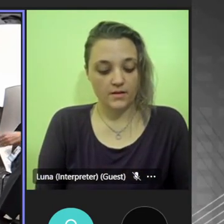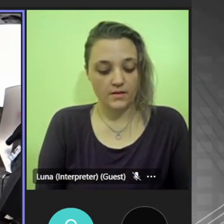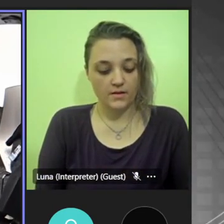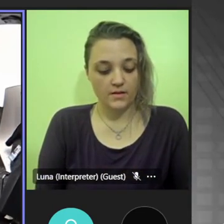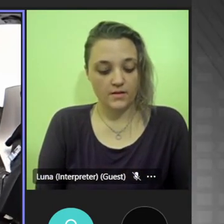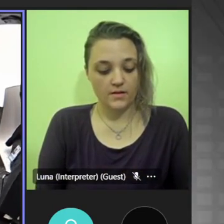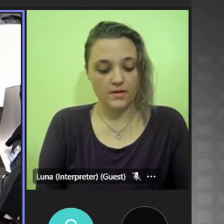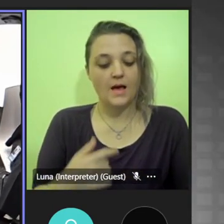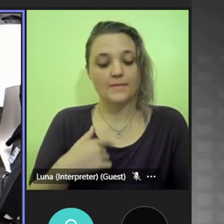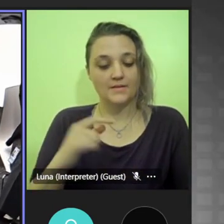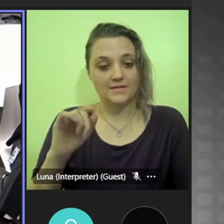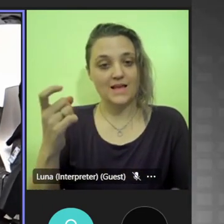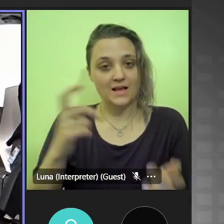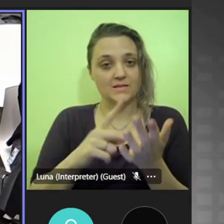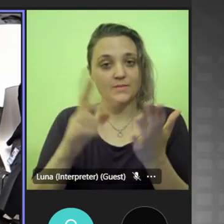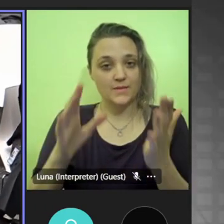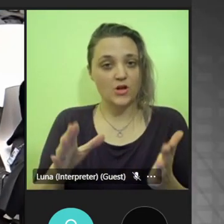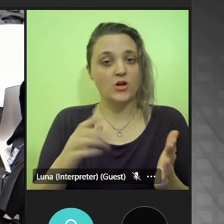And